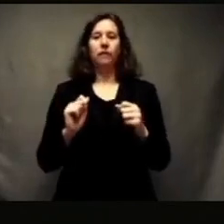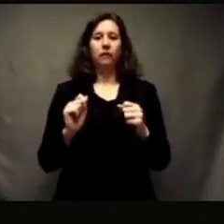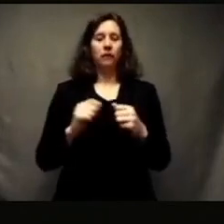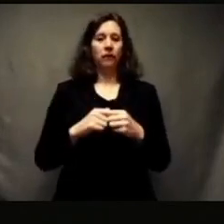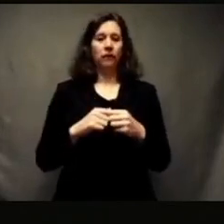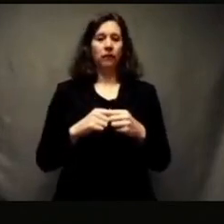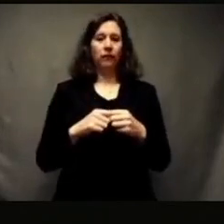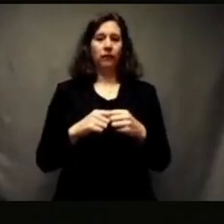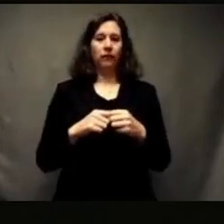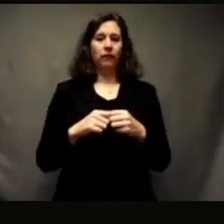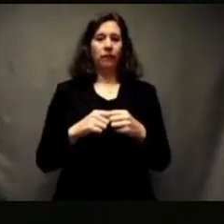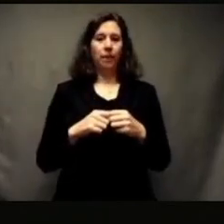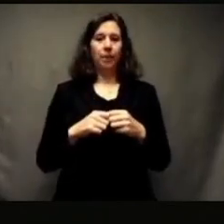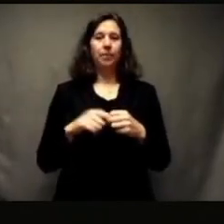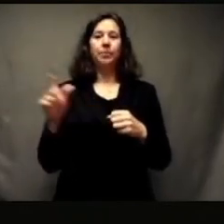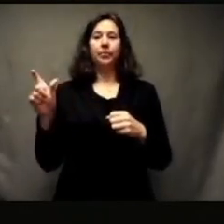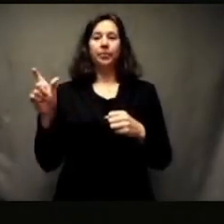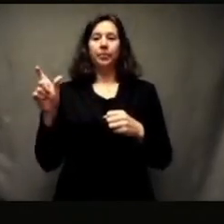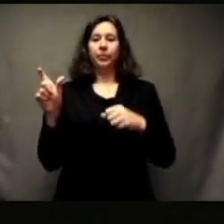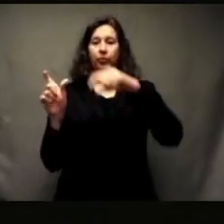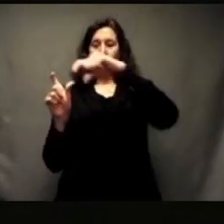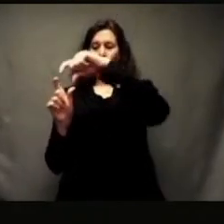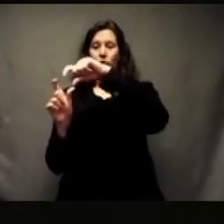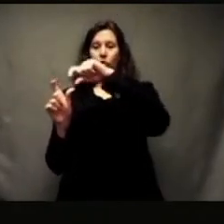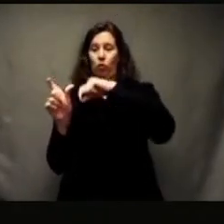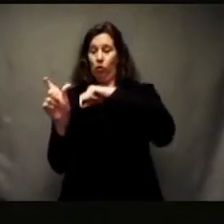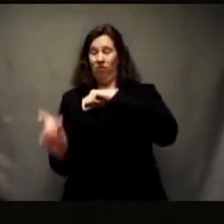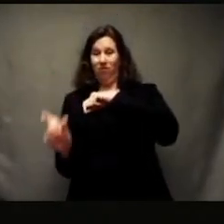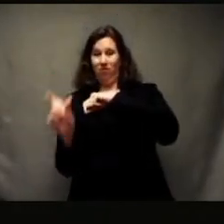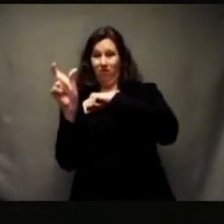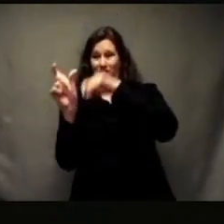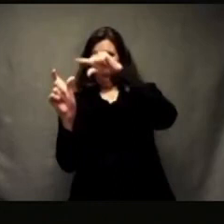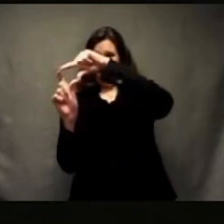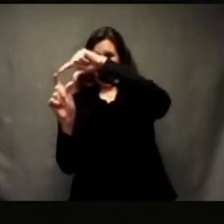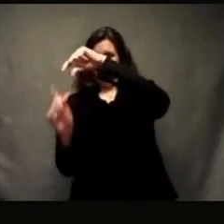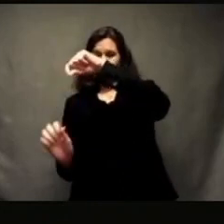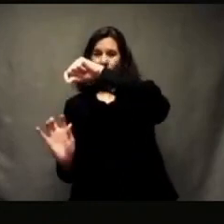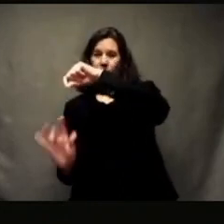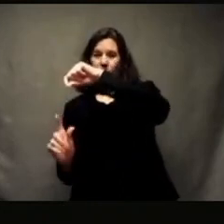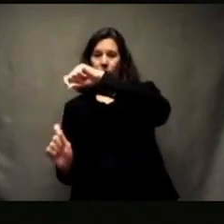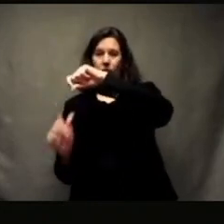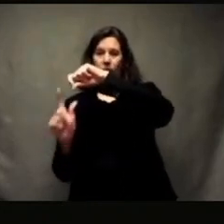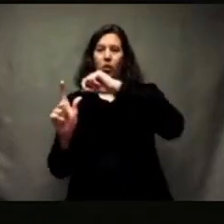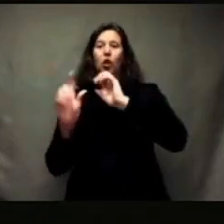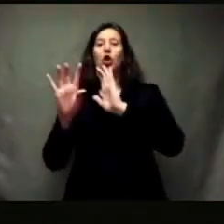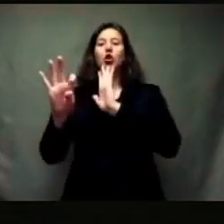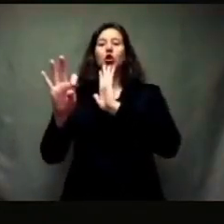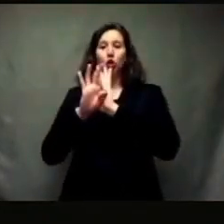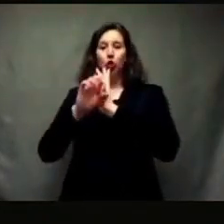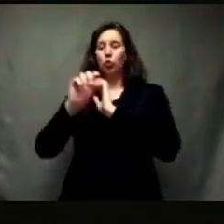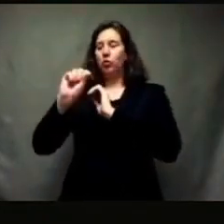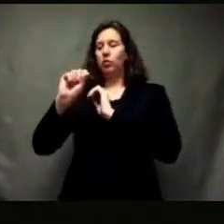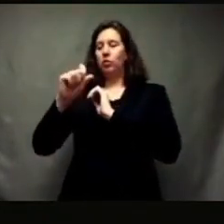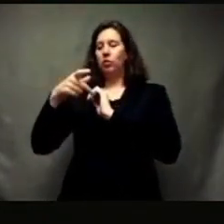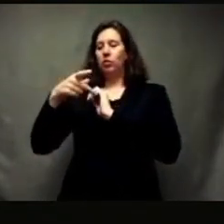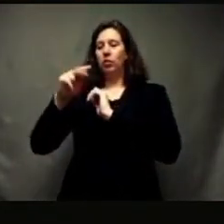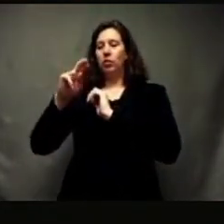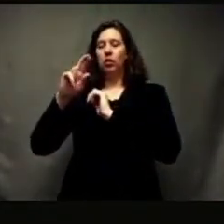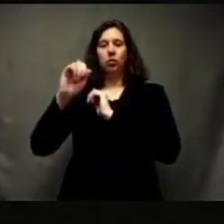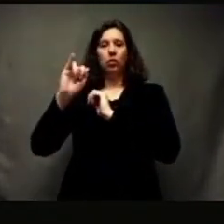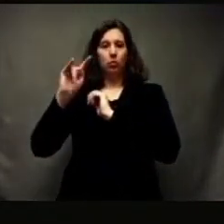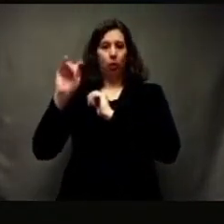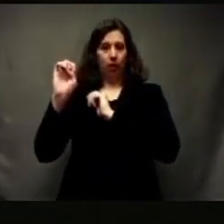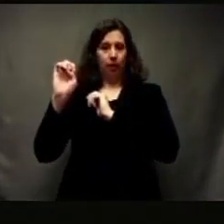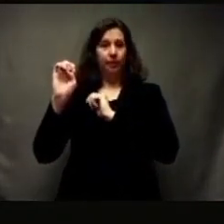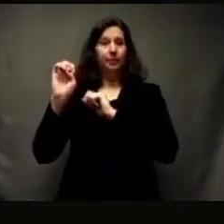the right hand bottom of the screen here, and I'm going to select choose a sprite. And